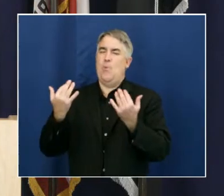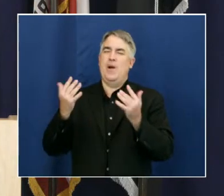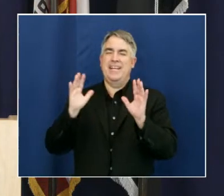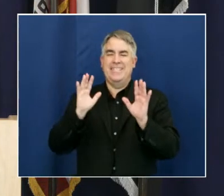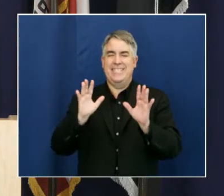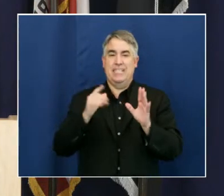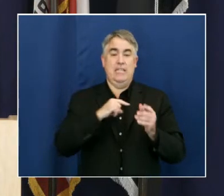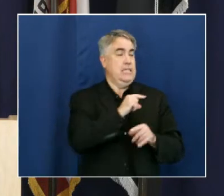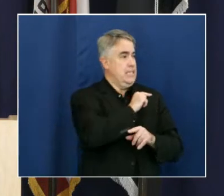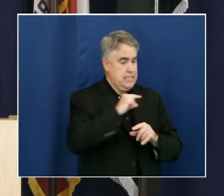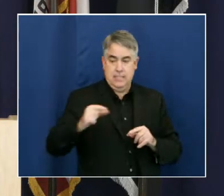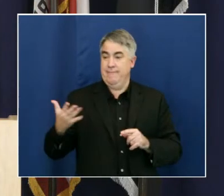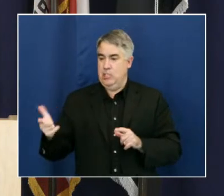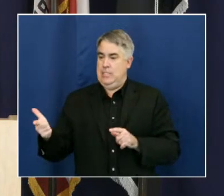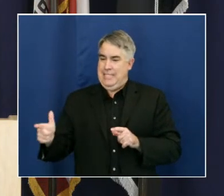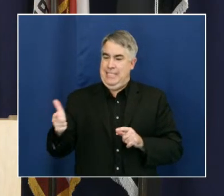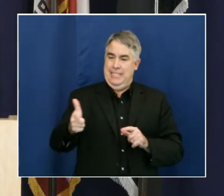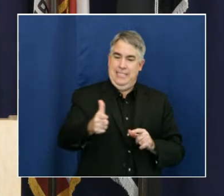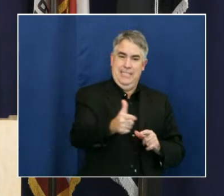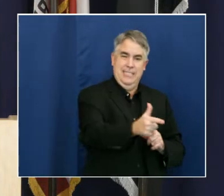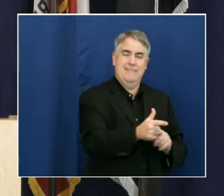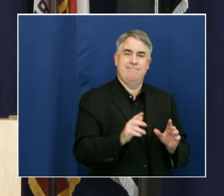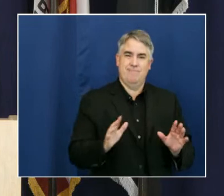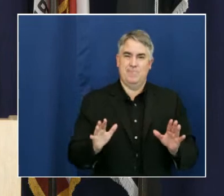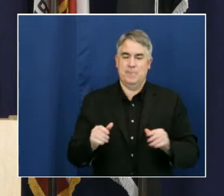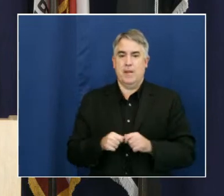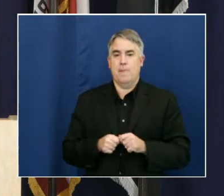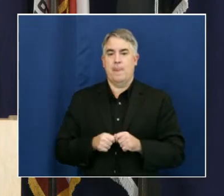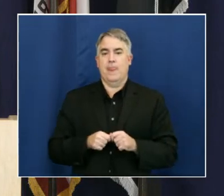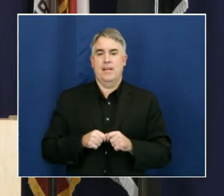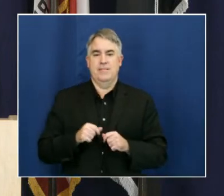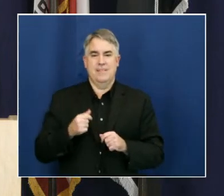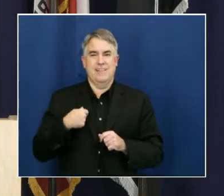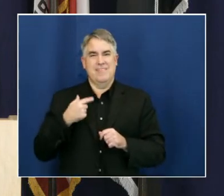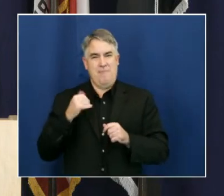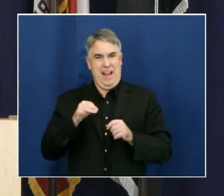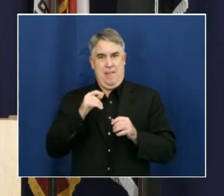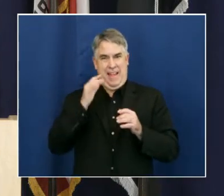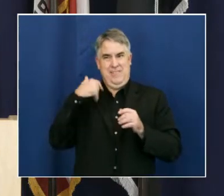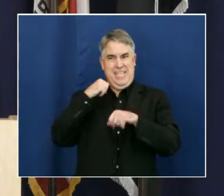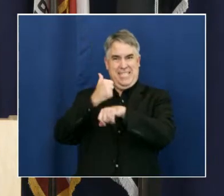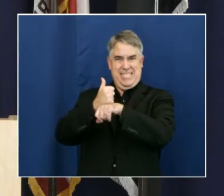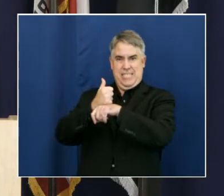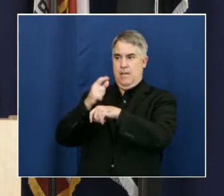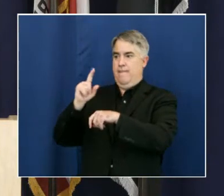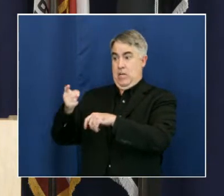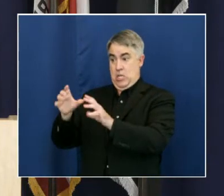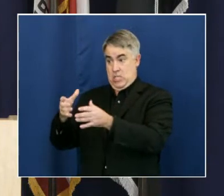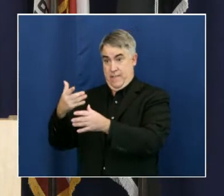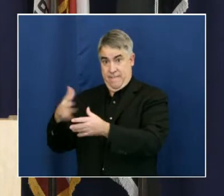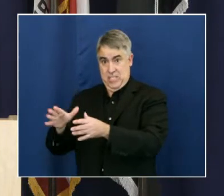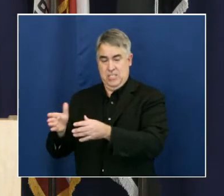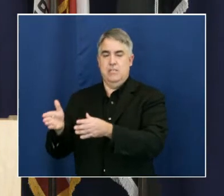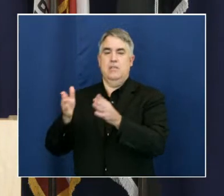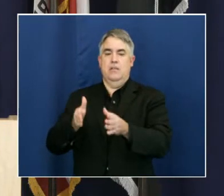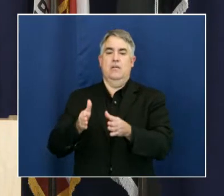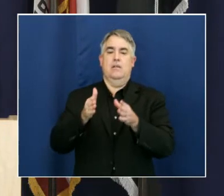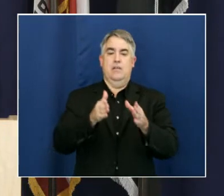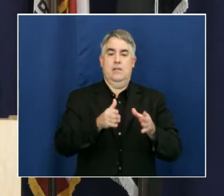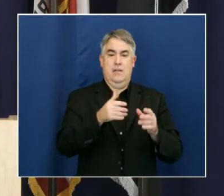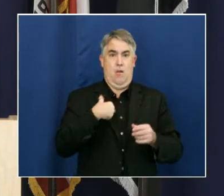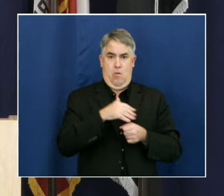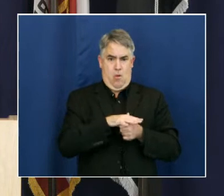and tiers that have been prescribed. So our local approach is to glide slope, slowly open